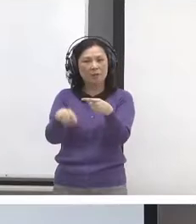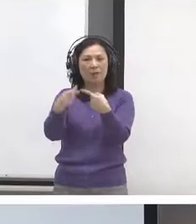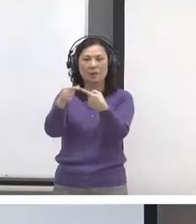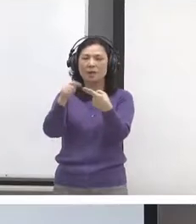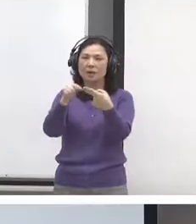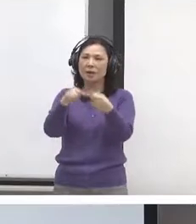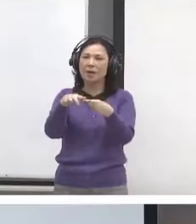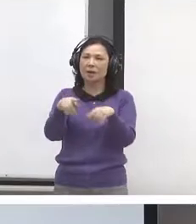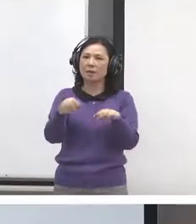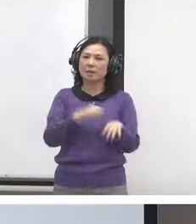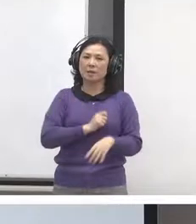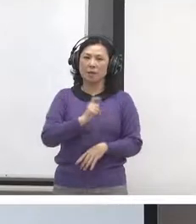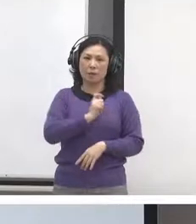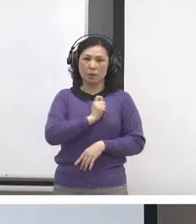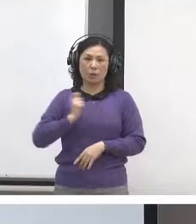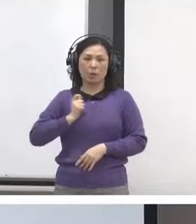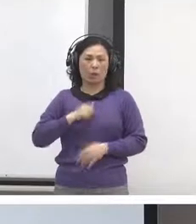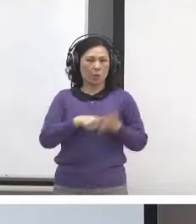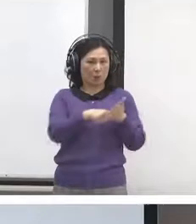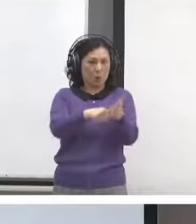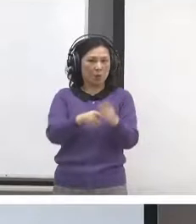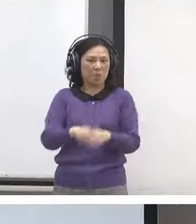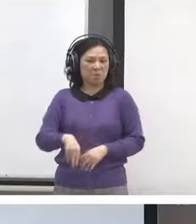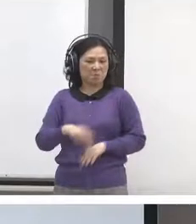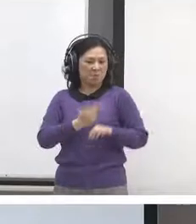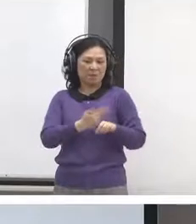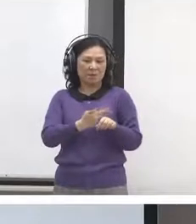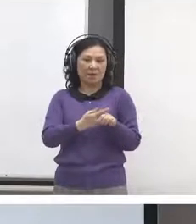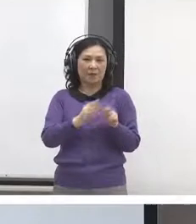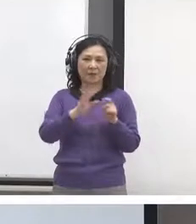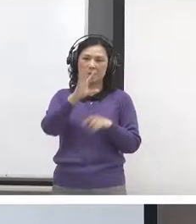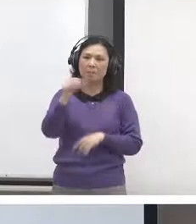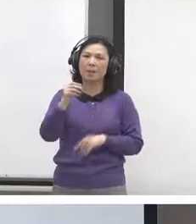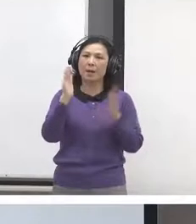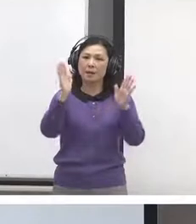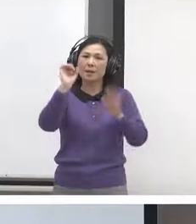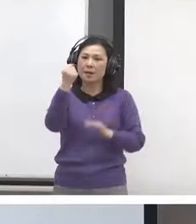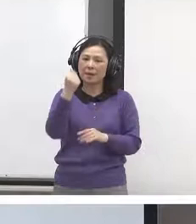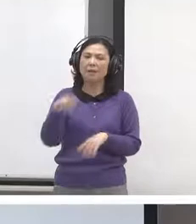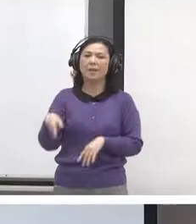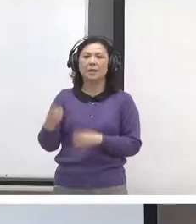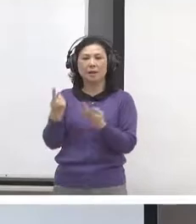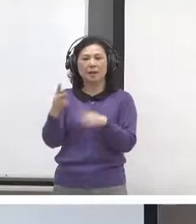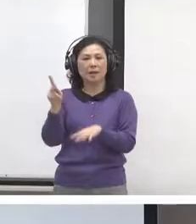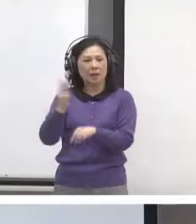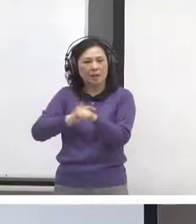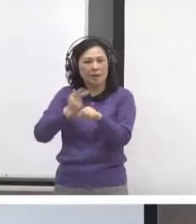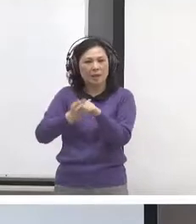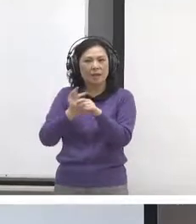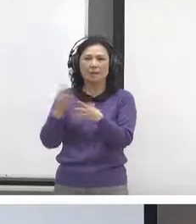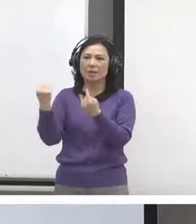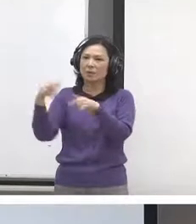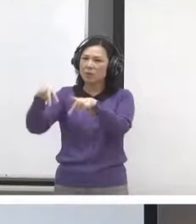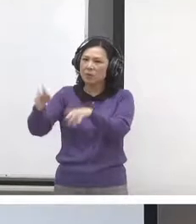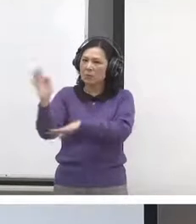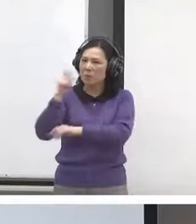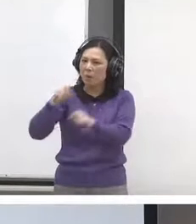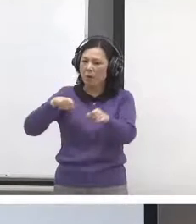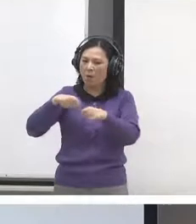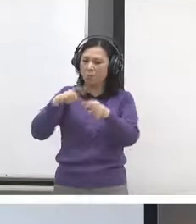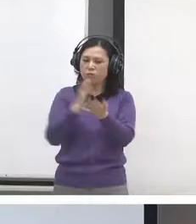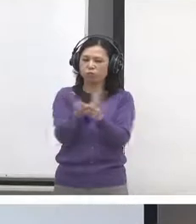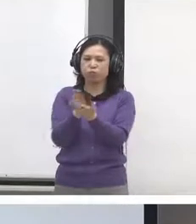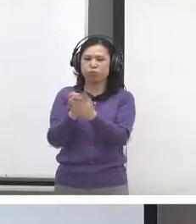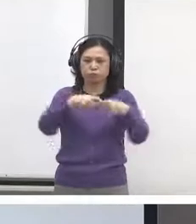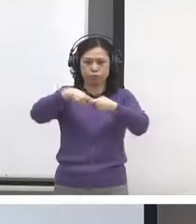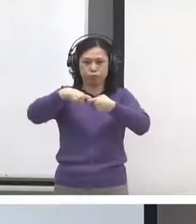her ability to artfully weave justice conversations with technology and digital policy, and also through